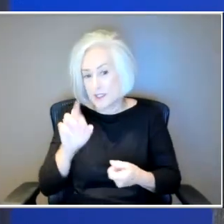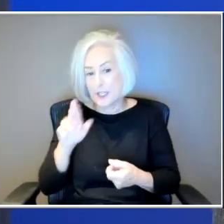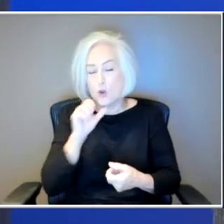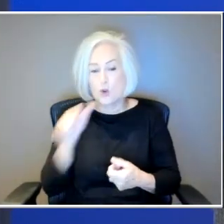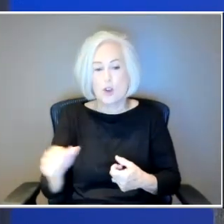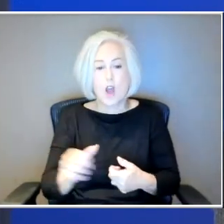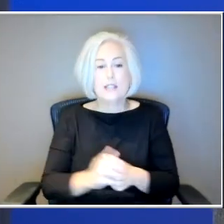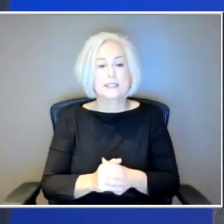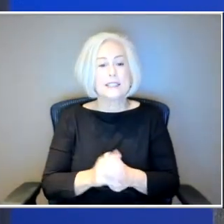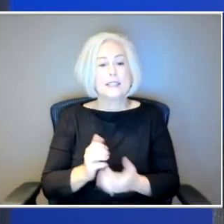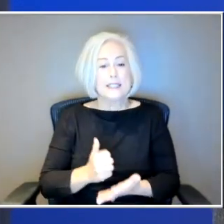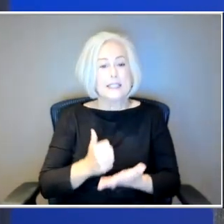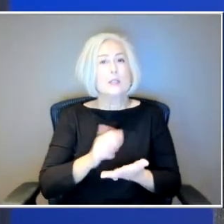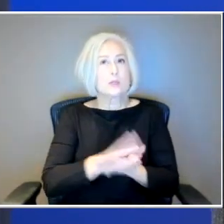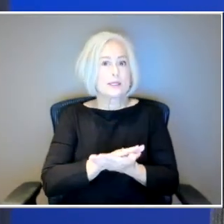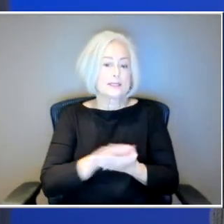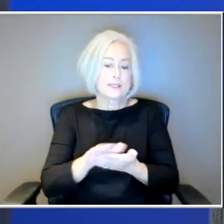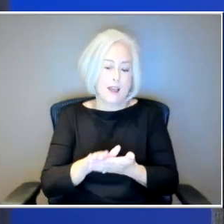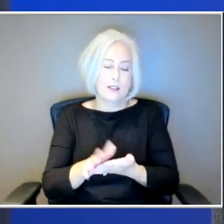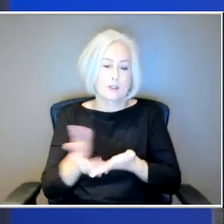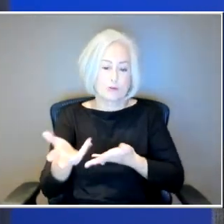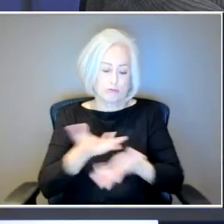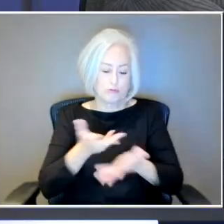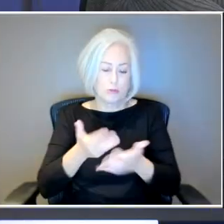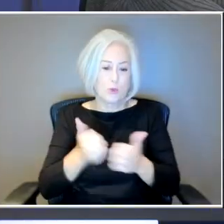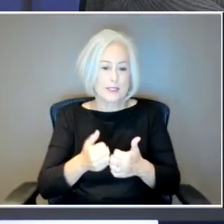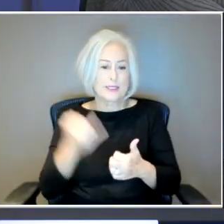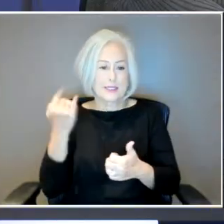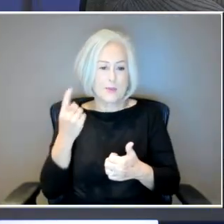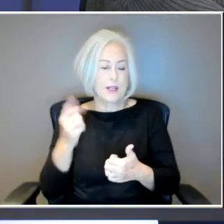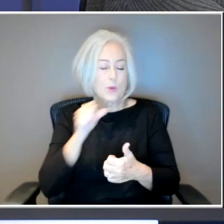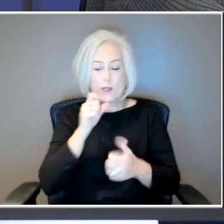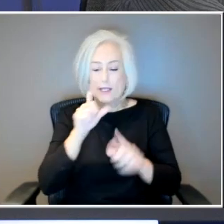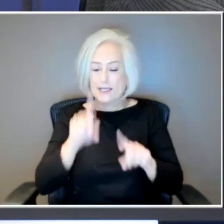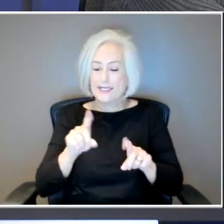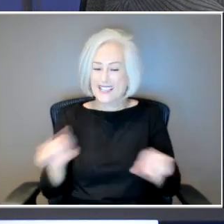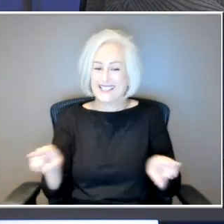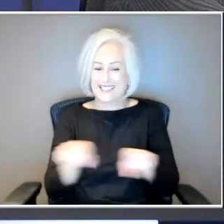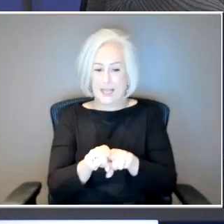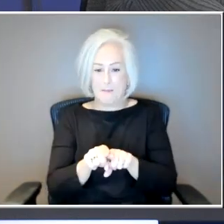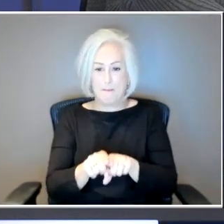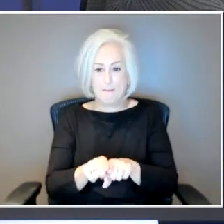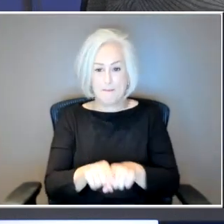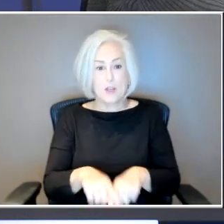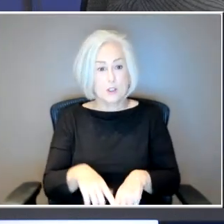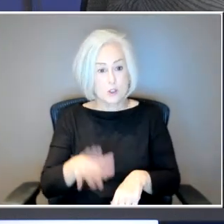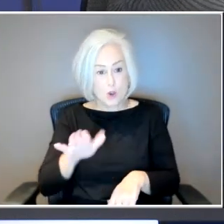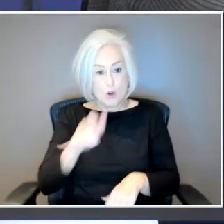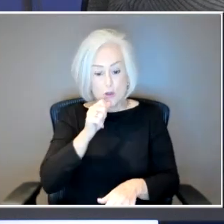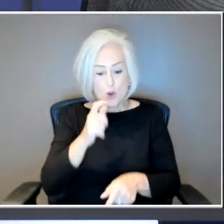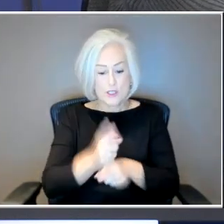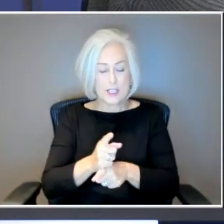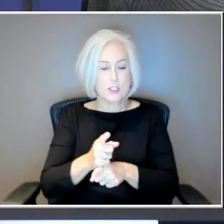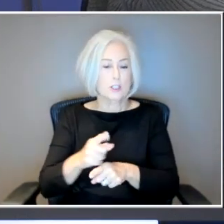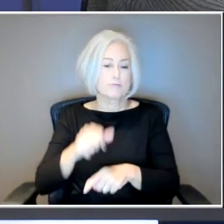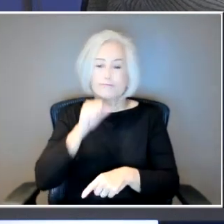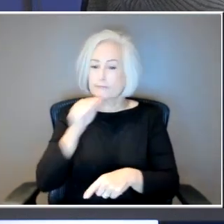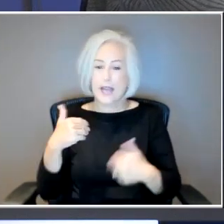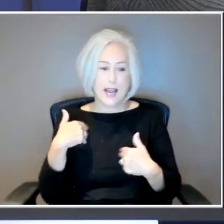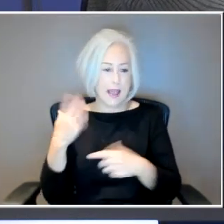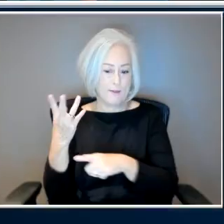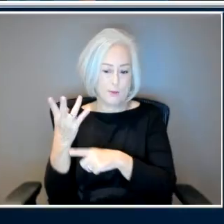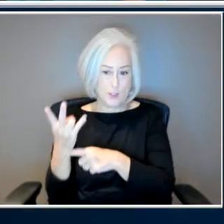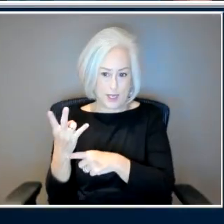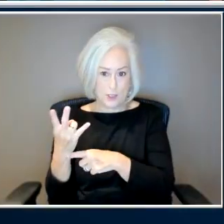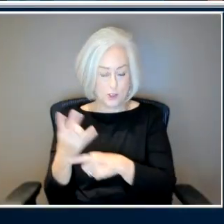helpful to have somebody to go through it with, even if we didn't test the same. So you didn't. So she tested negative for the mutation. Dr. Larson, is that typical?